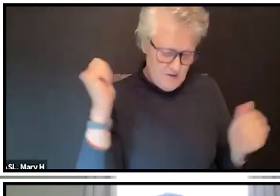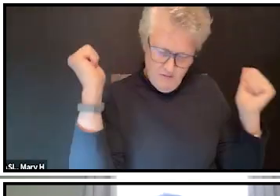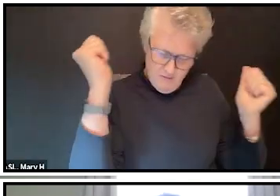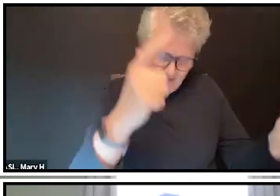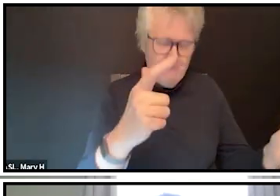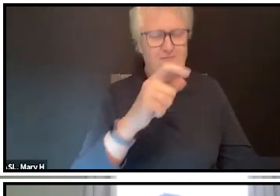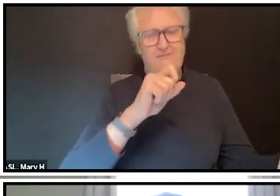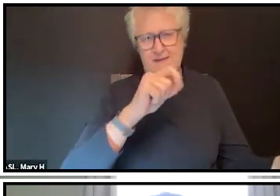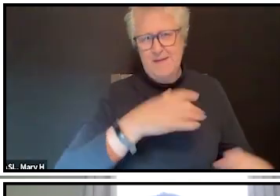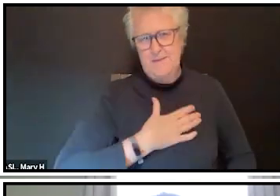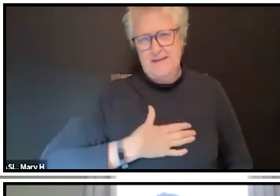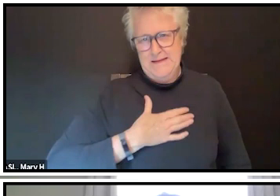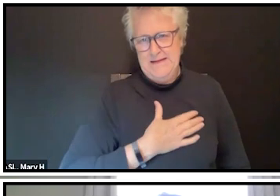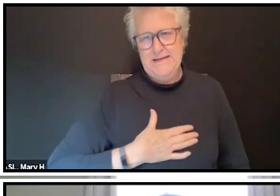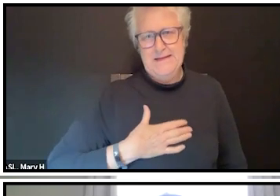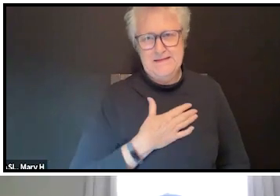fill those surveys out.